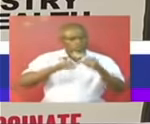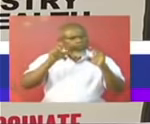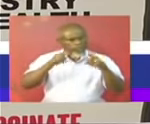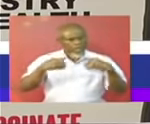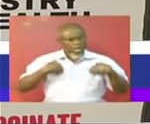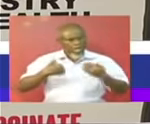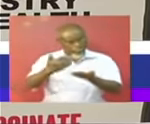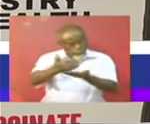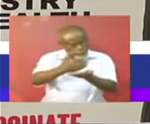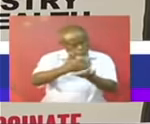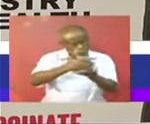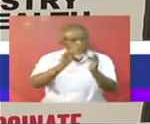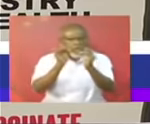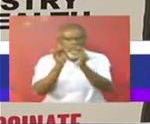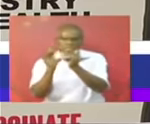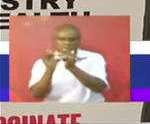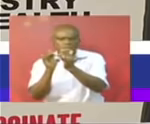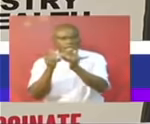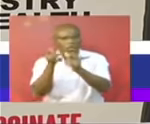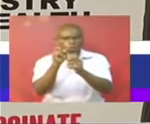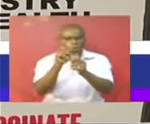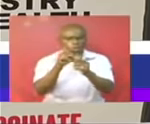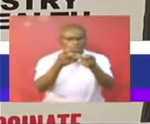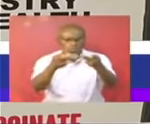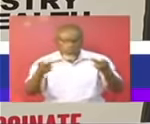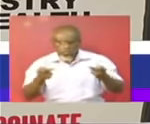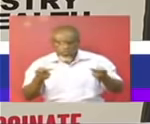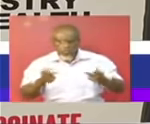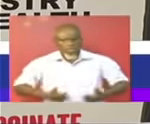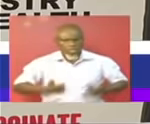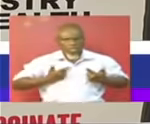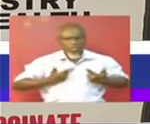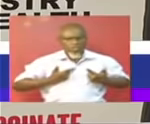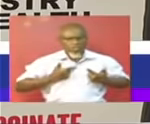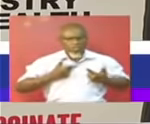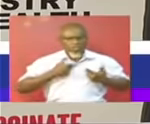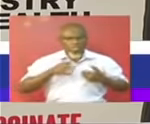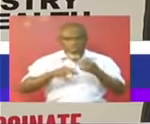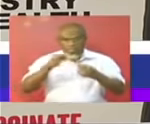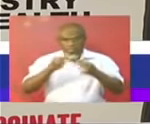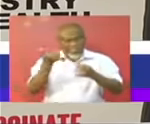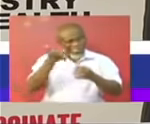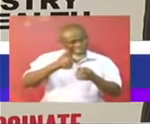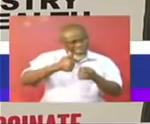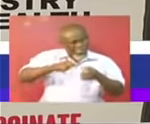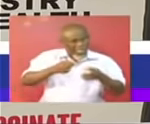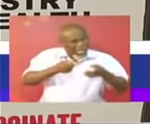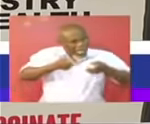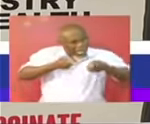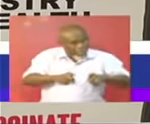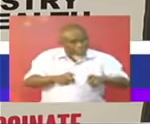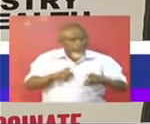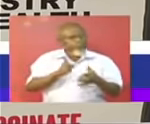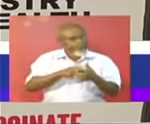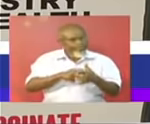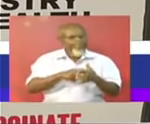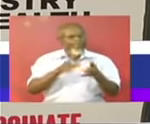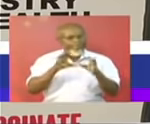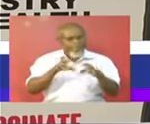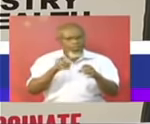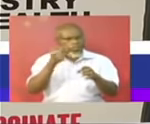effects, we'll be able to contact this patient to identify this patient. The other bits of the form are basically a